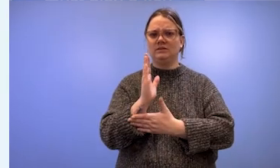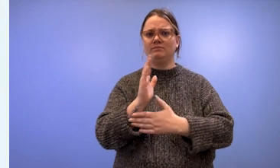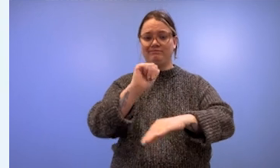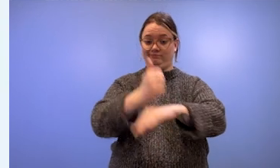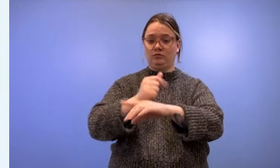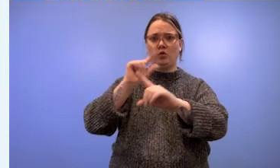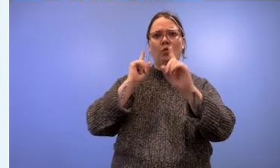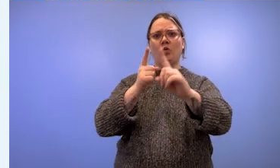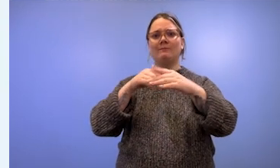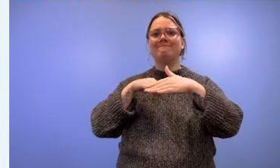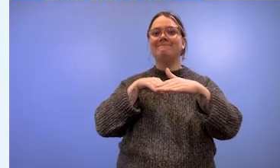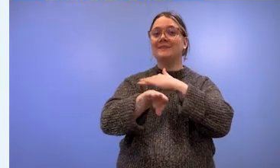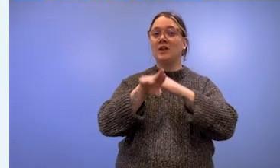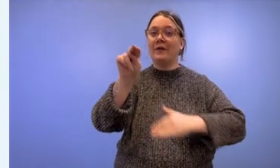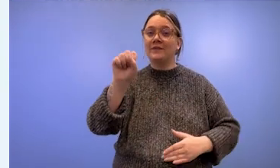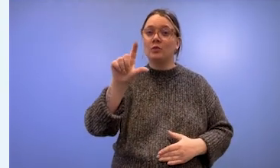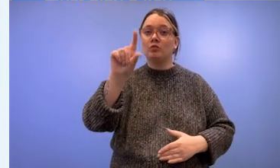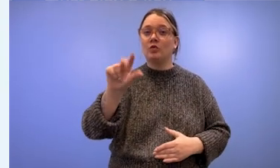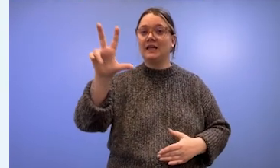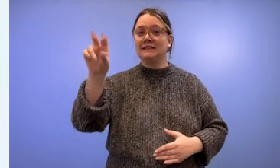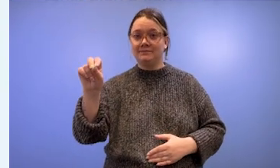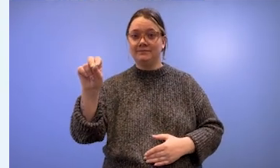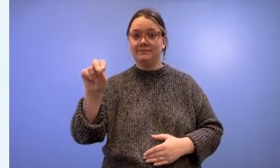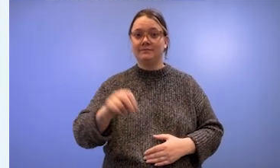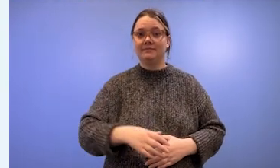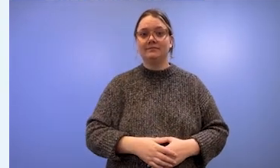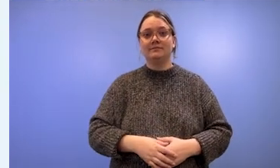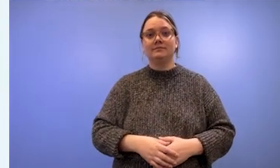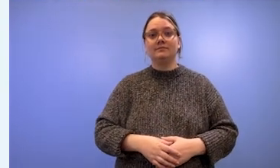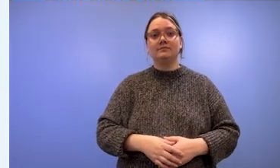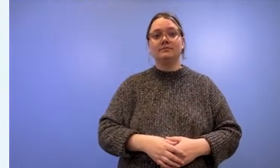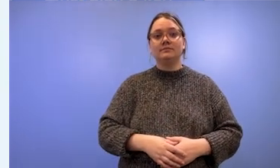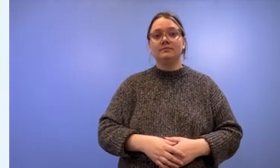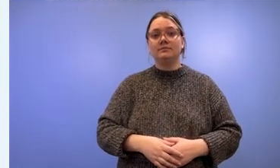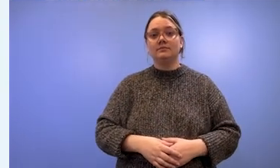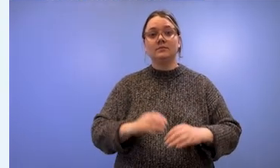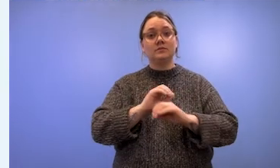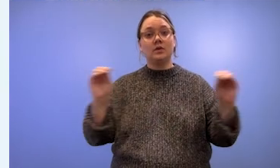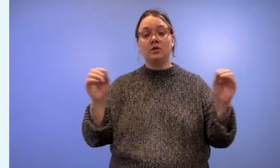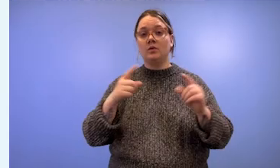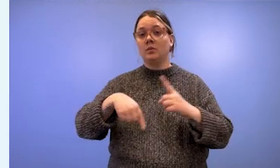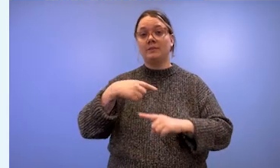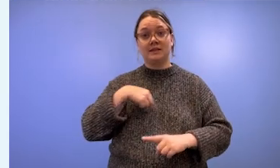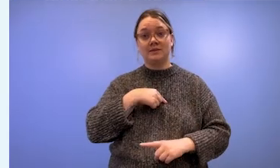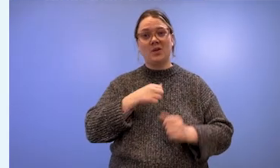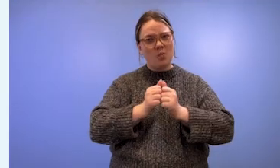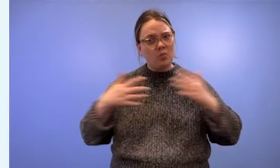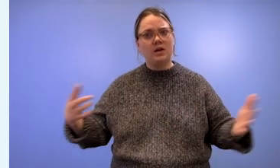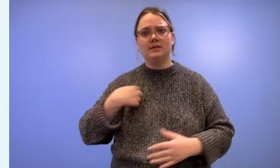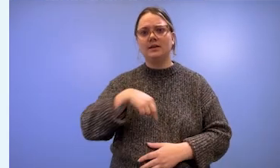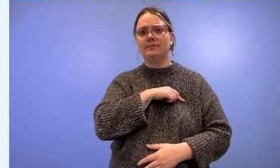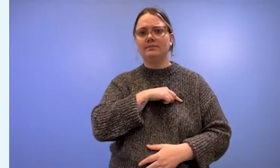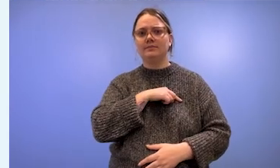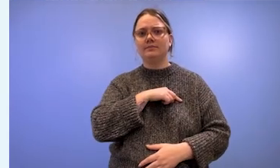of an accessible Nova Scotia by 2030. And nothing about us without us means disabled people must play a